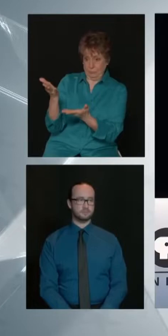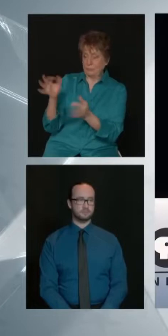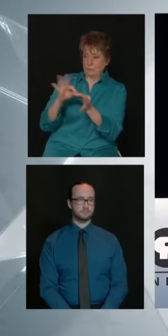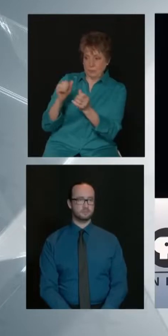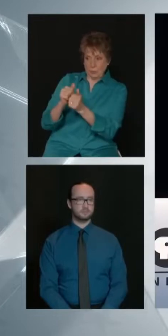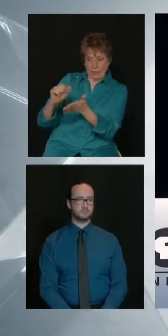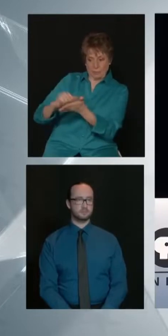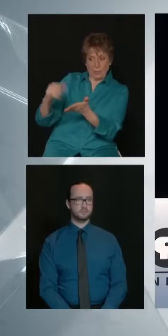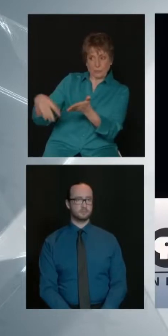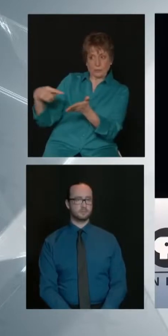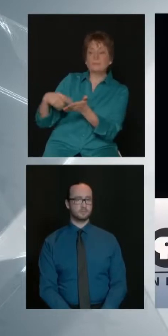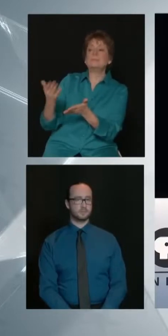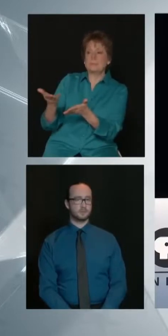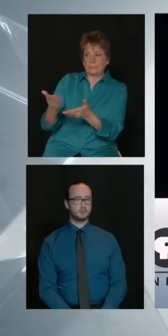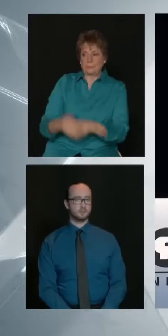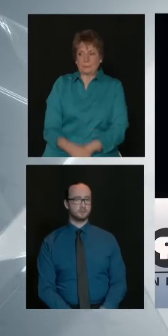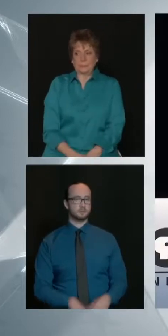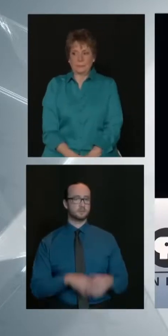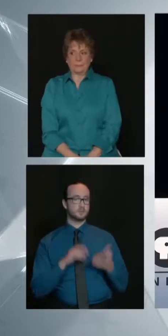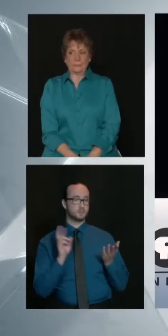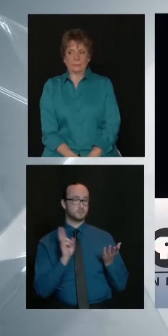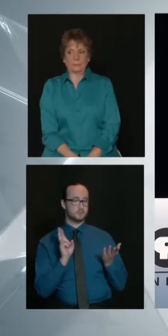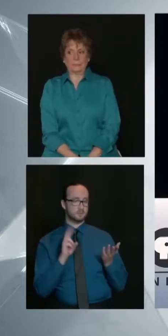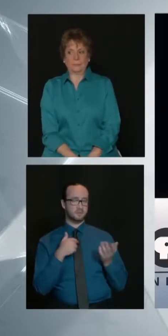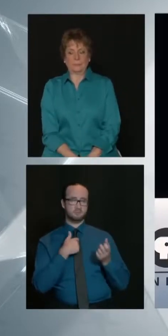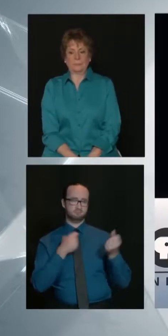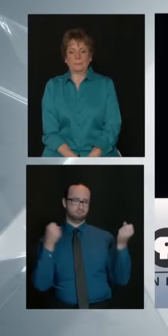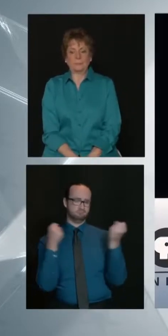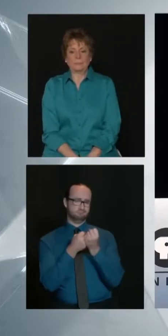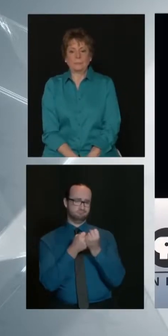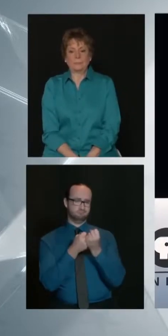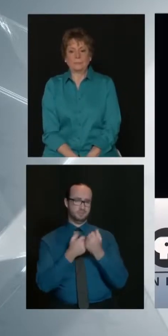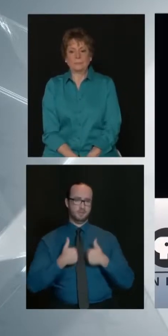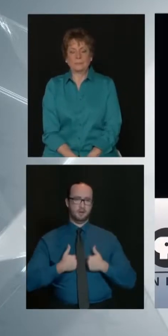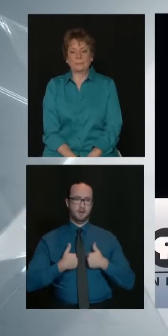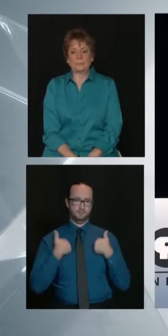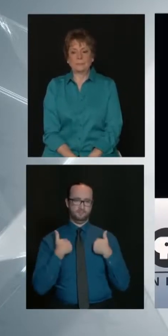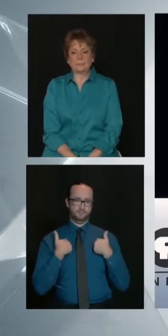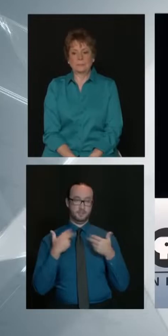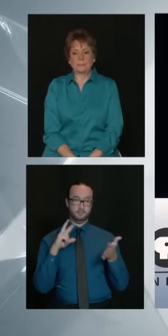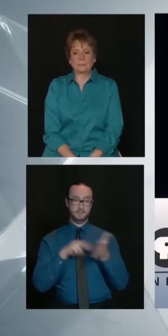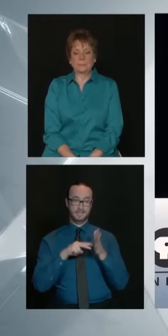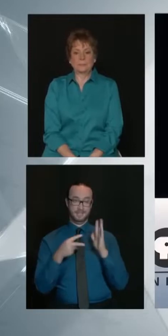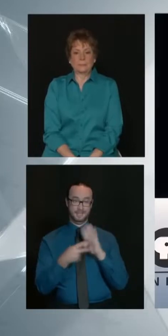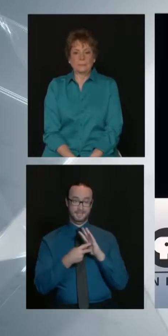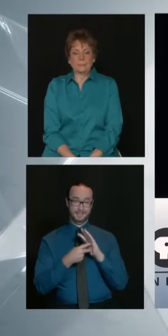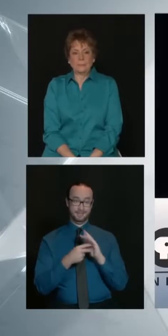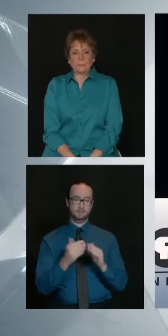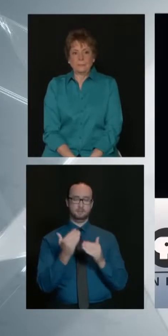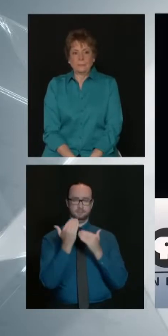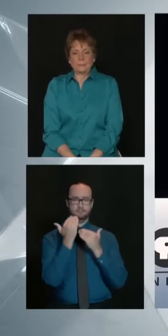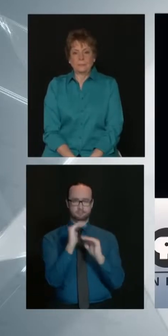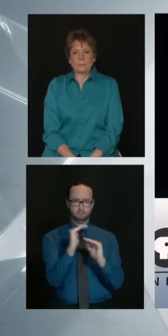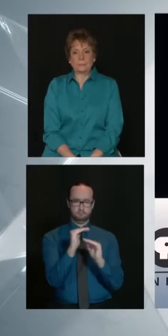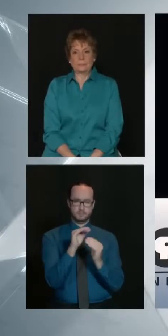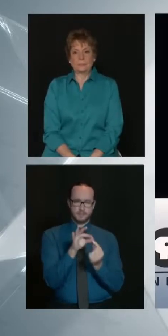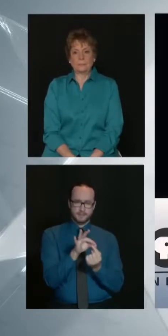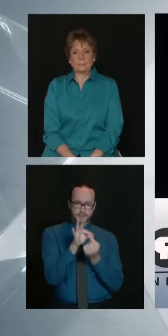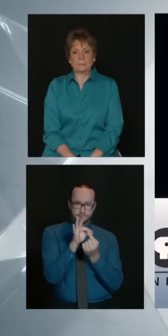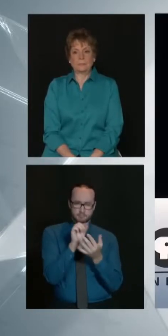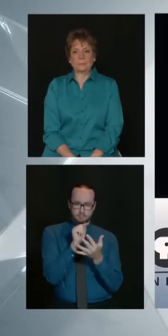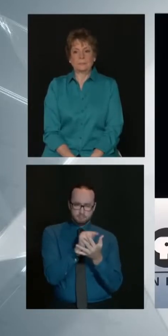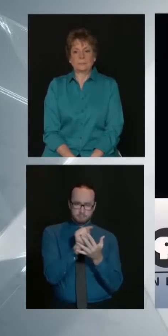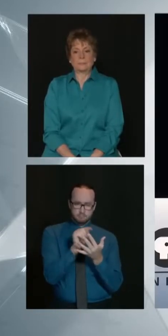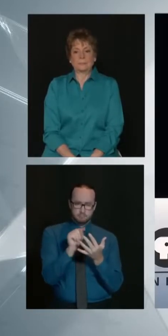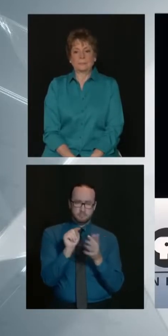I'm pro-life, and that means I believe in limits. Now, I support exceptions because I don't believe in being extreme on this